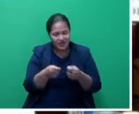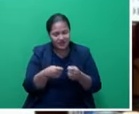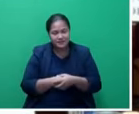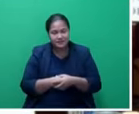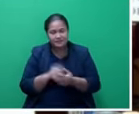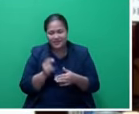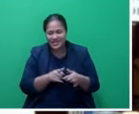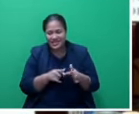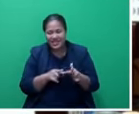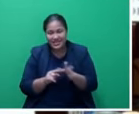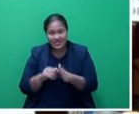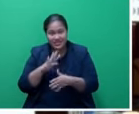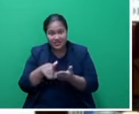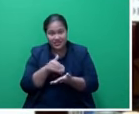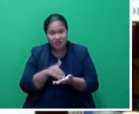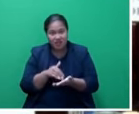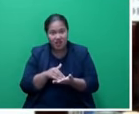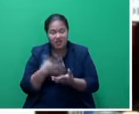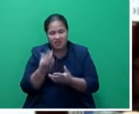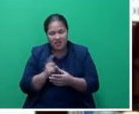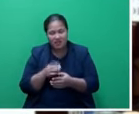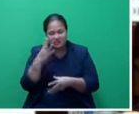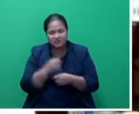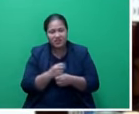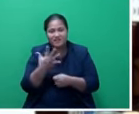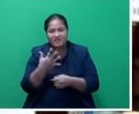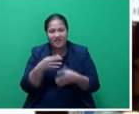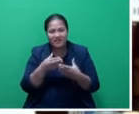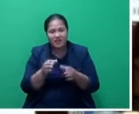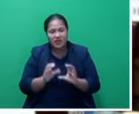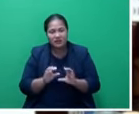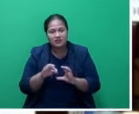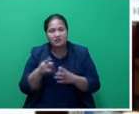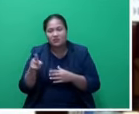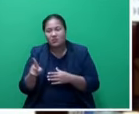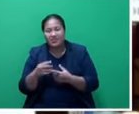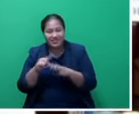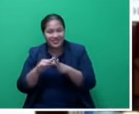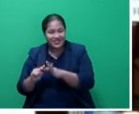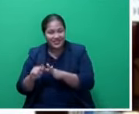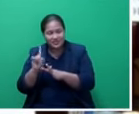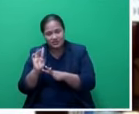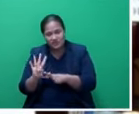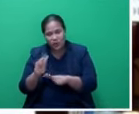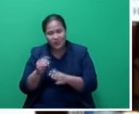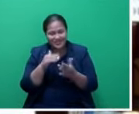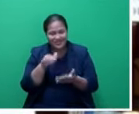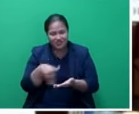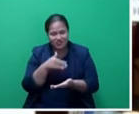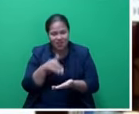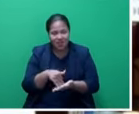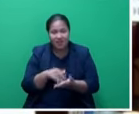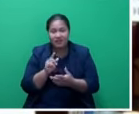Eastern and Central Divisions, there are a total of 5 municipal councils, 1 in the Eastern Division and 4 in the Central Division.